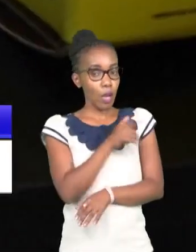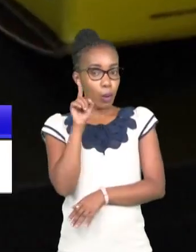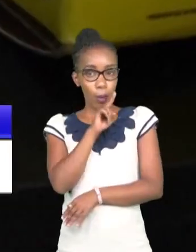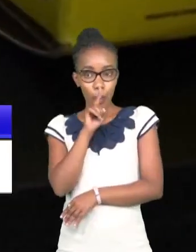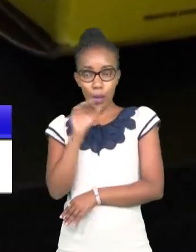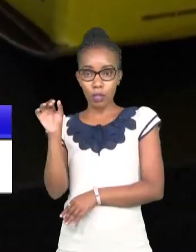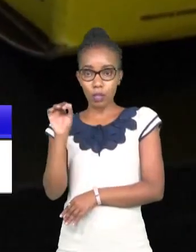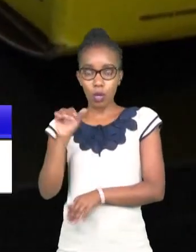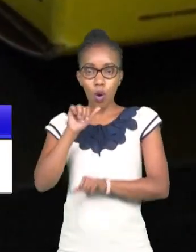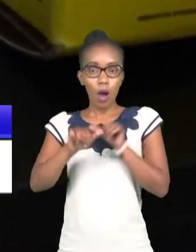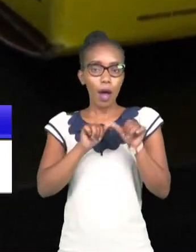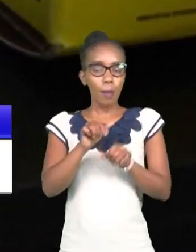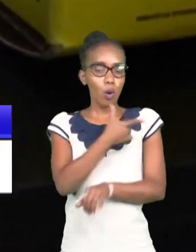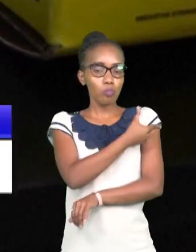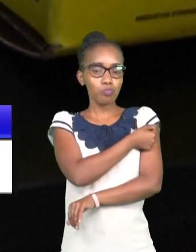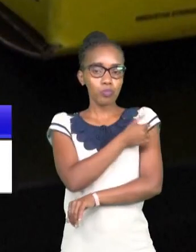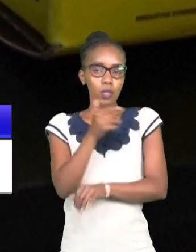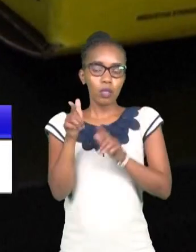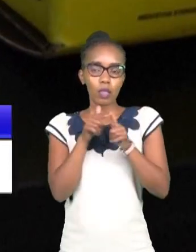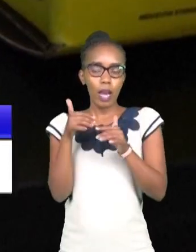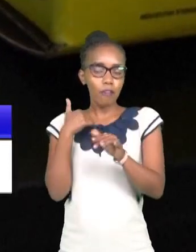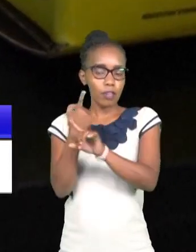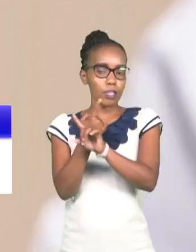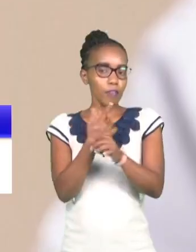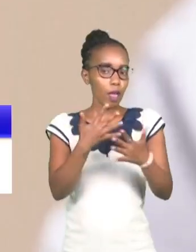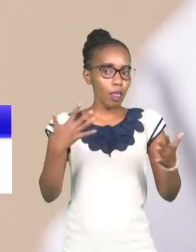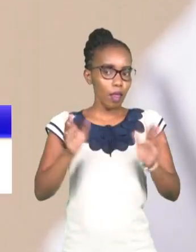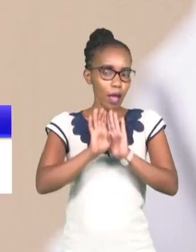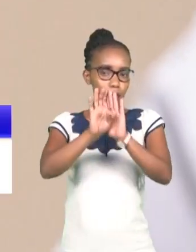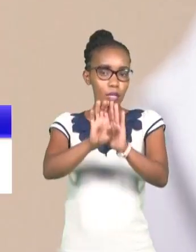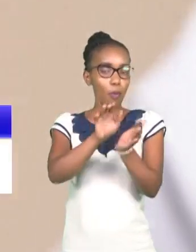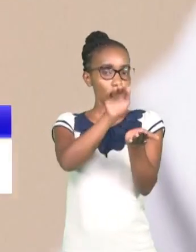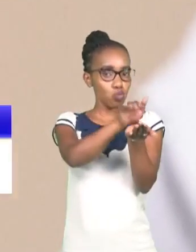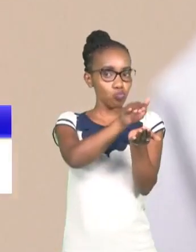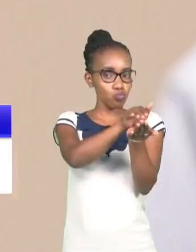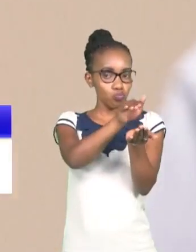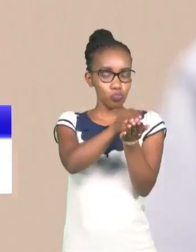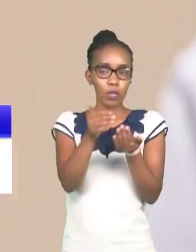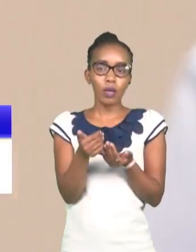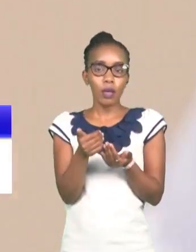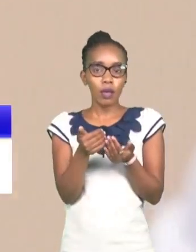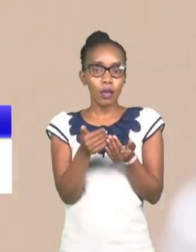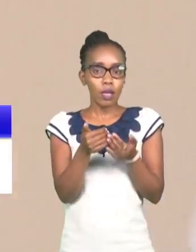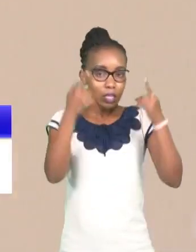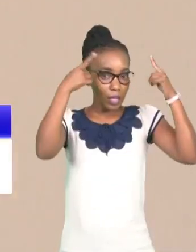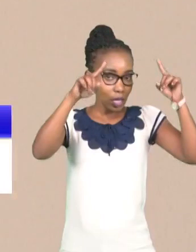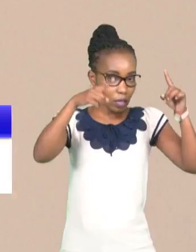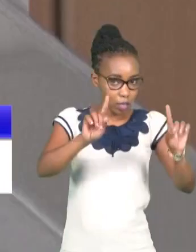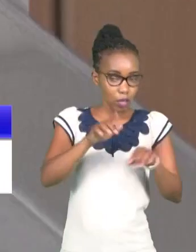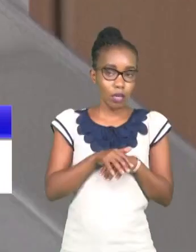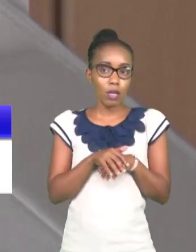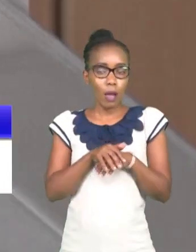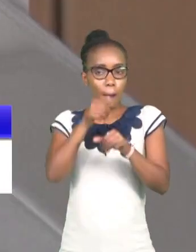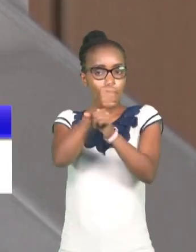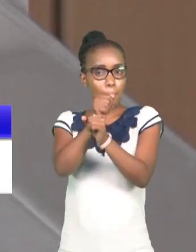it comes to vaccines, they have different attributes, including storage requirements, their efficacy, dosing regimens, and